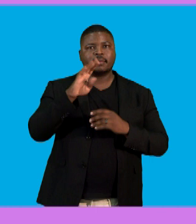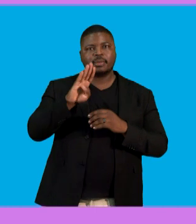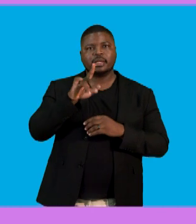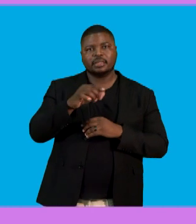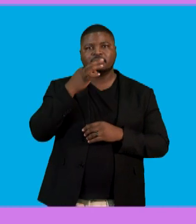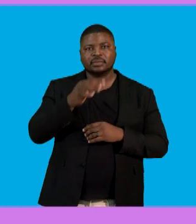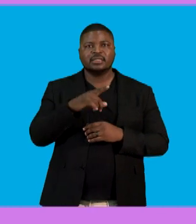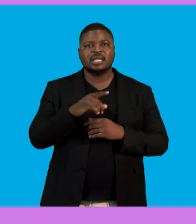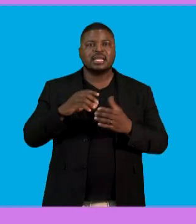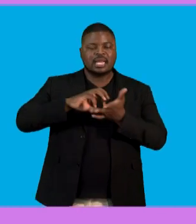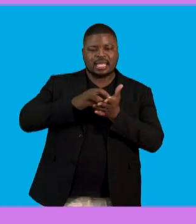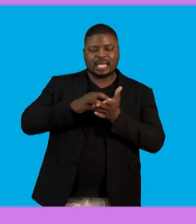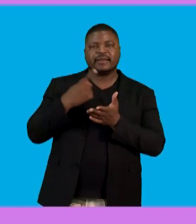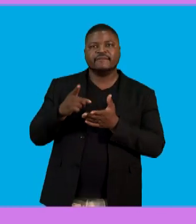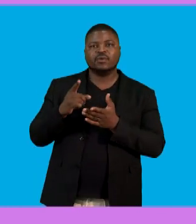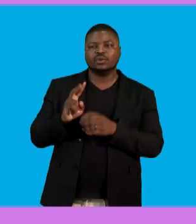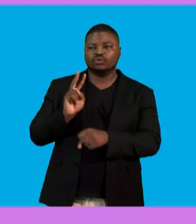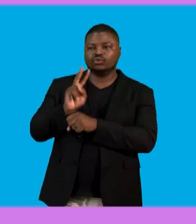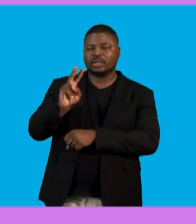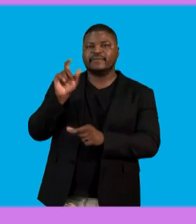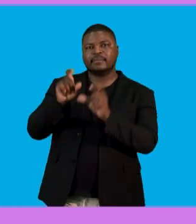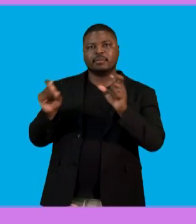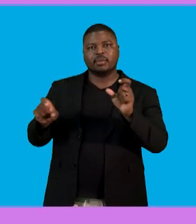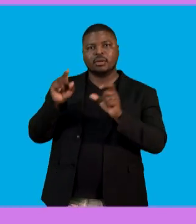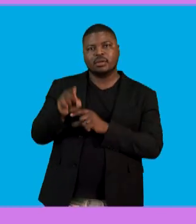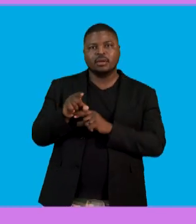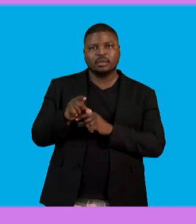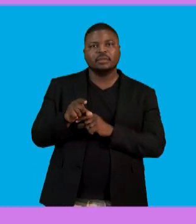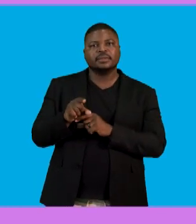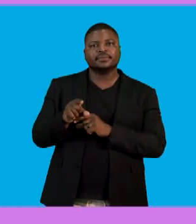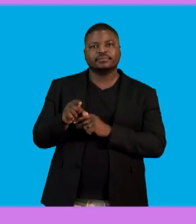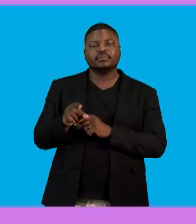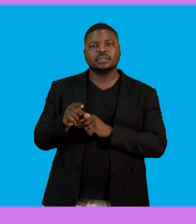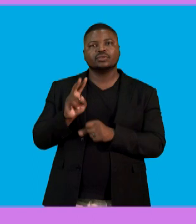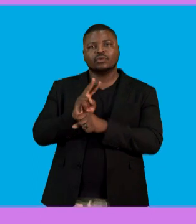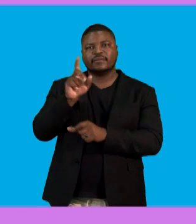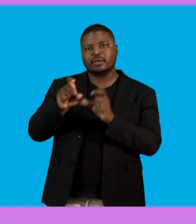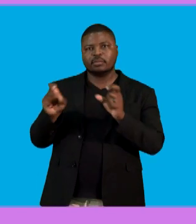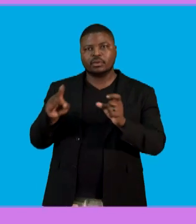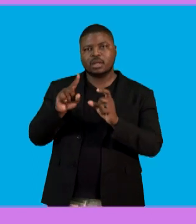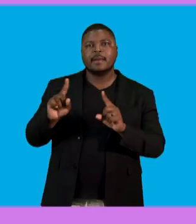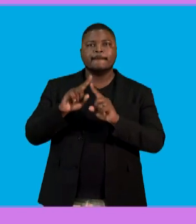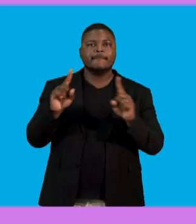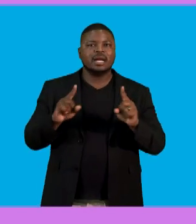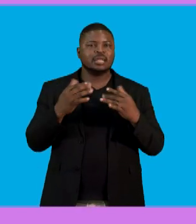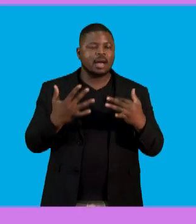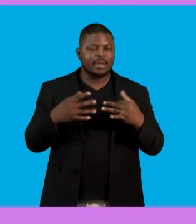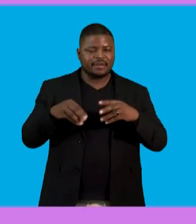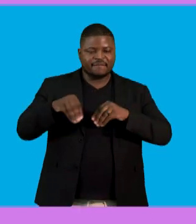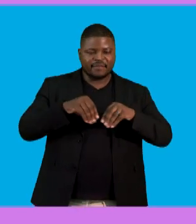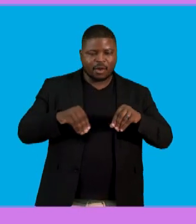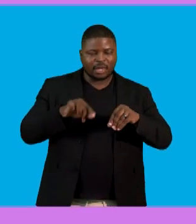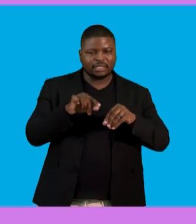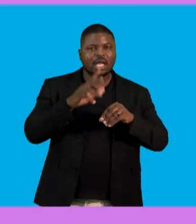serves 12 people, so this one cake will serve 12 people, for how many cups of flour will be needed